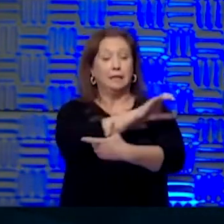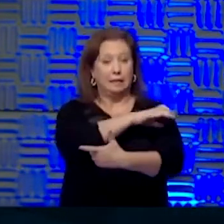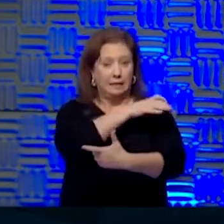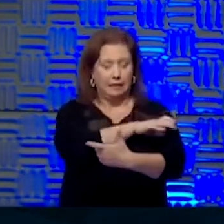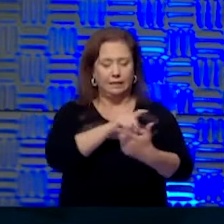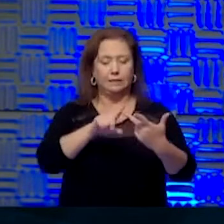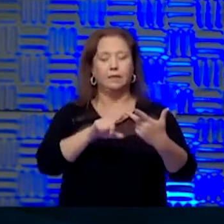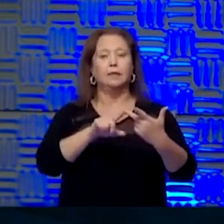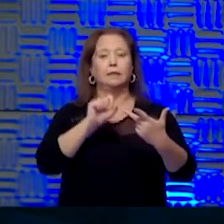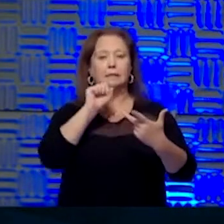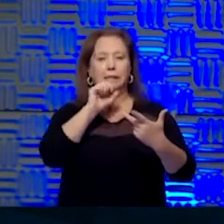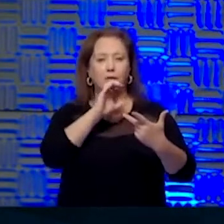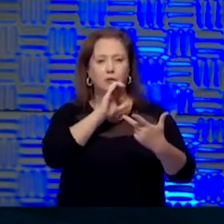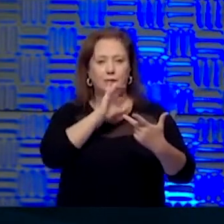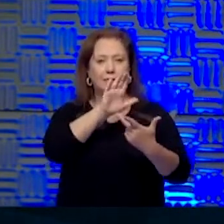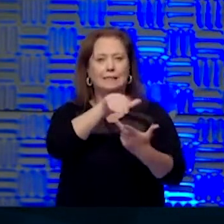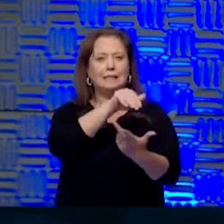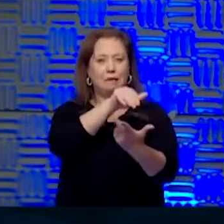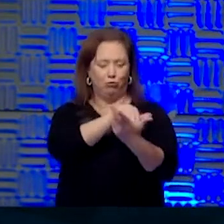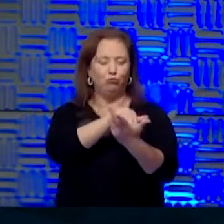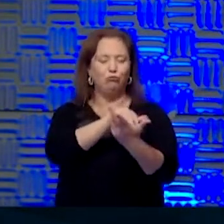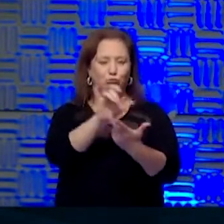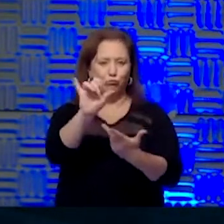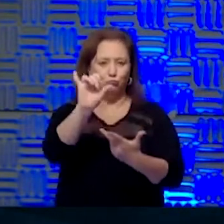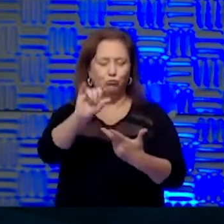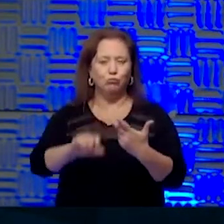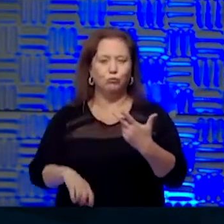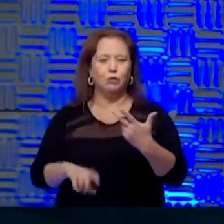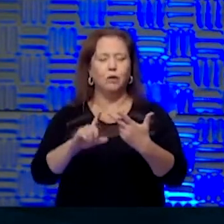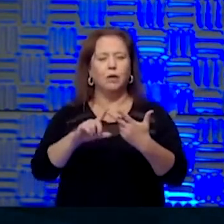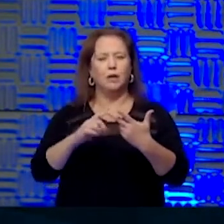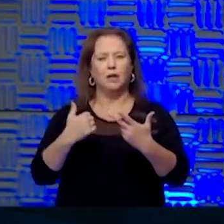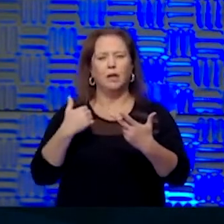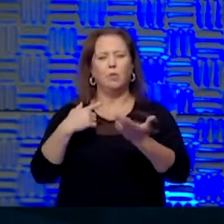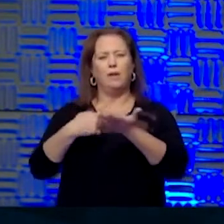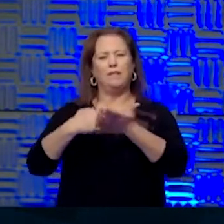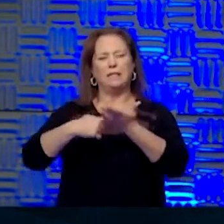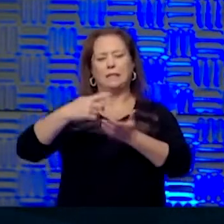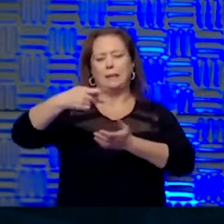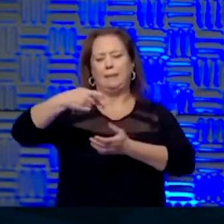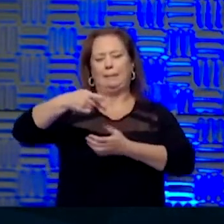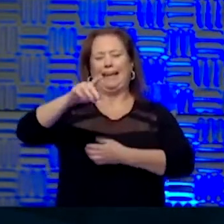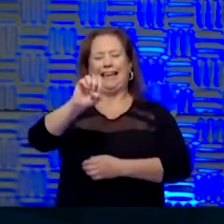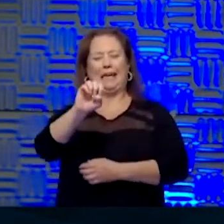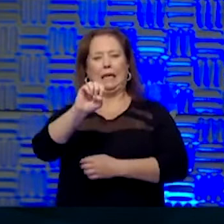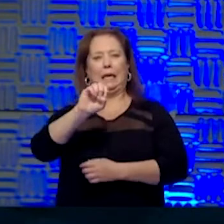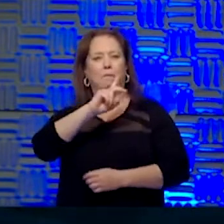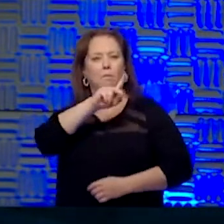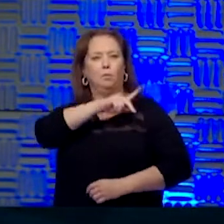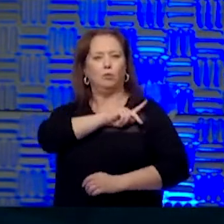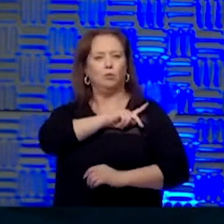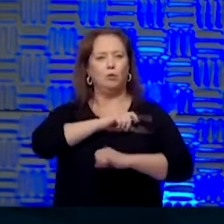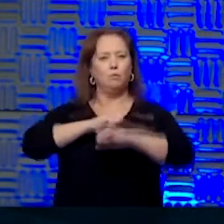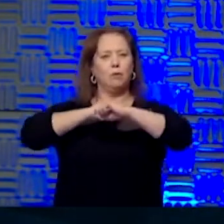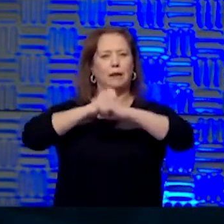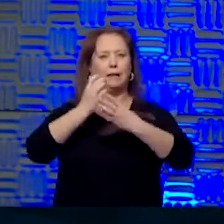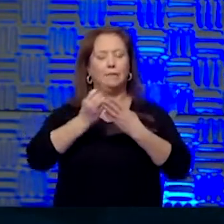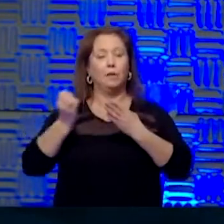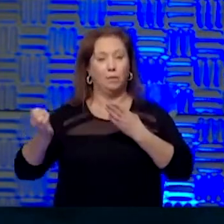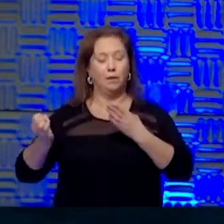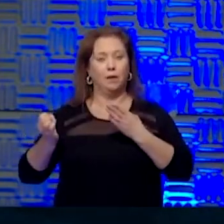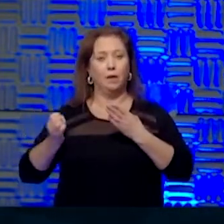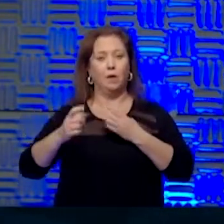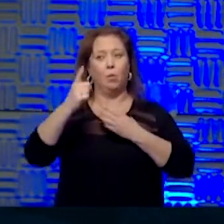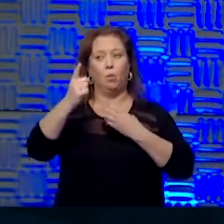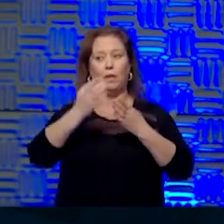senior living environment. And as we had a discussion about PPE, the personal protection equipment, one of the things that